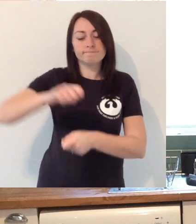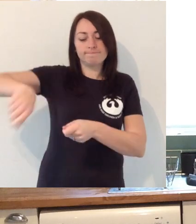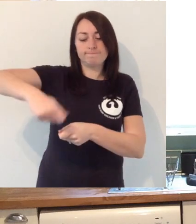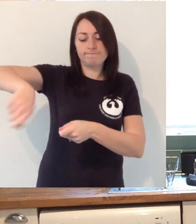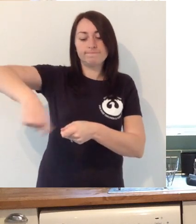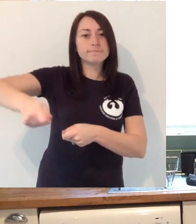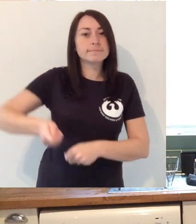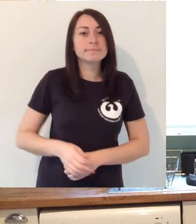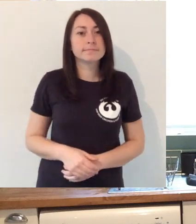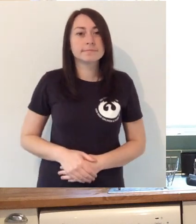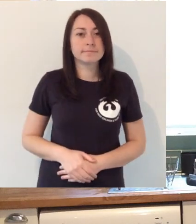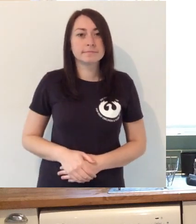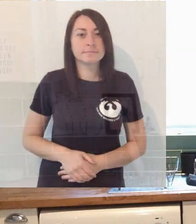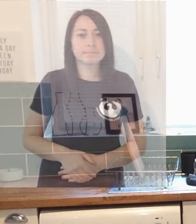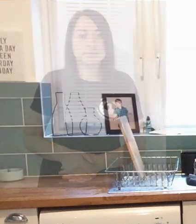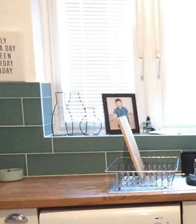Just fold that in.